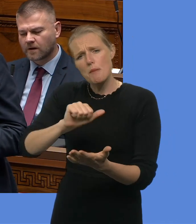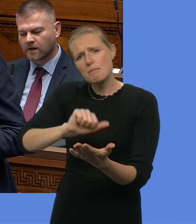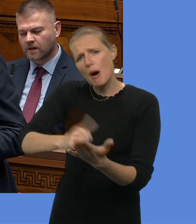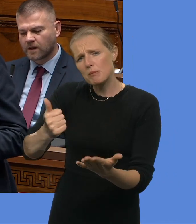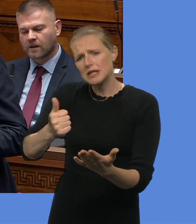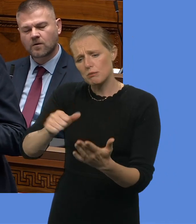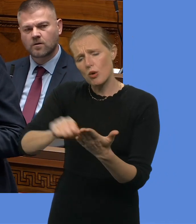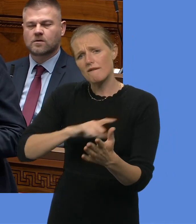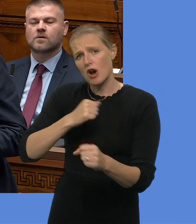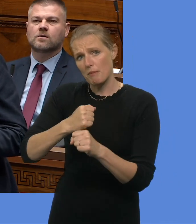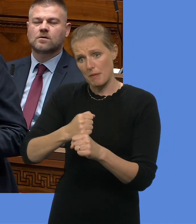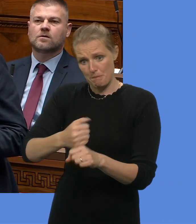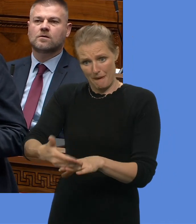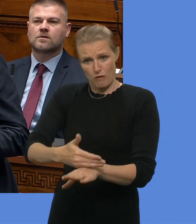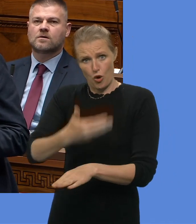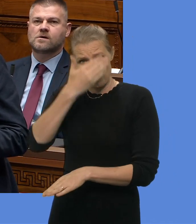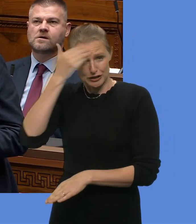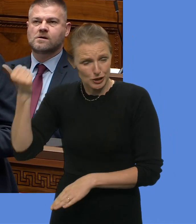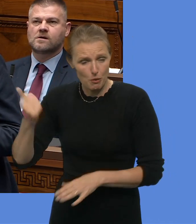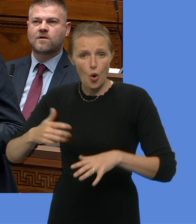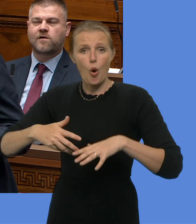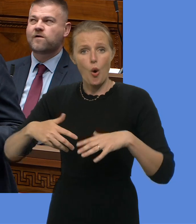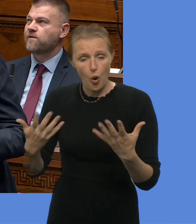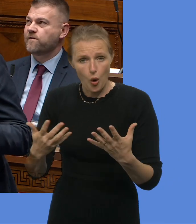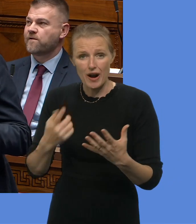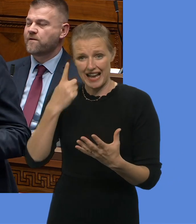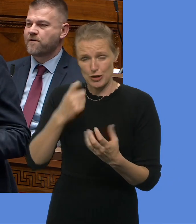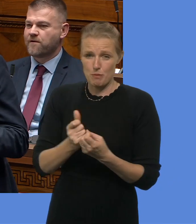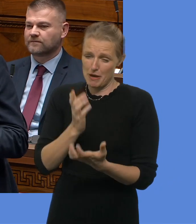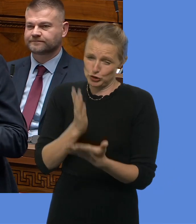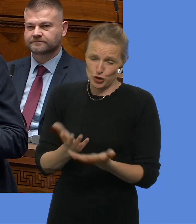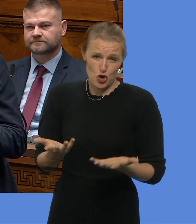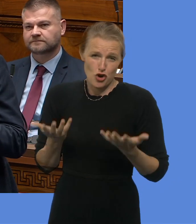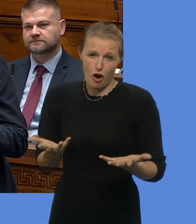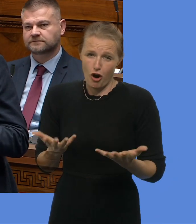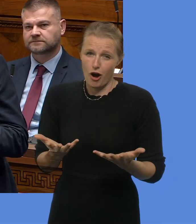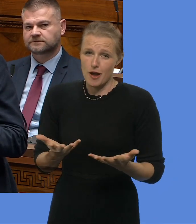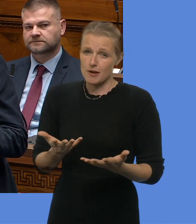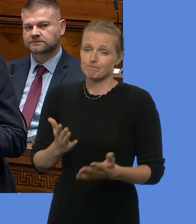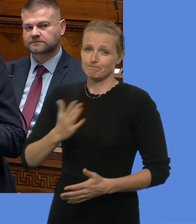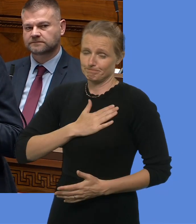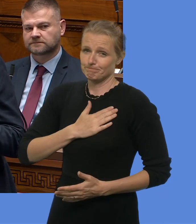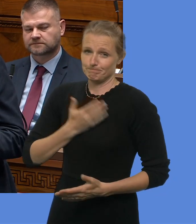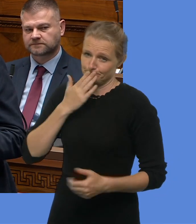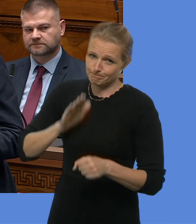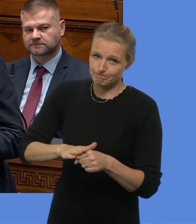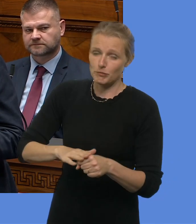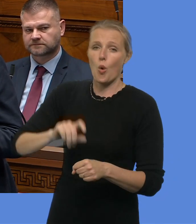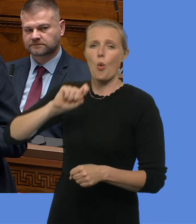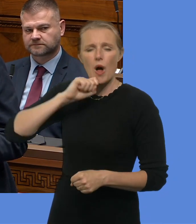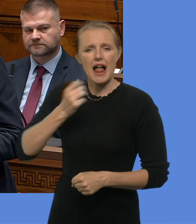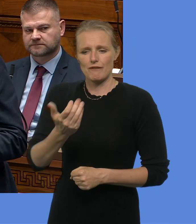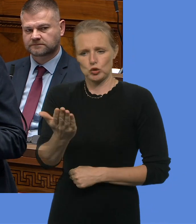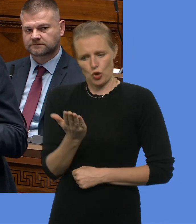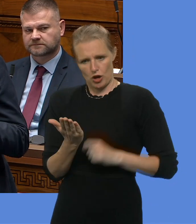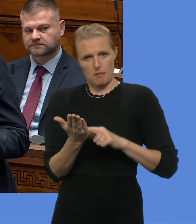by the summer or summary of actions and outcomes, will you commit now that we will have one of those two documents by the time of